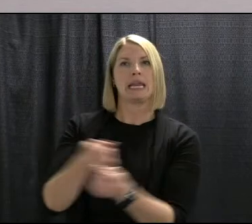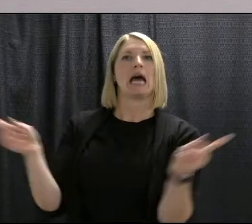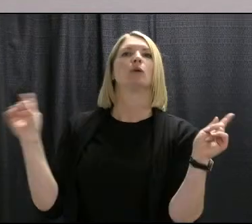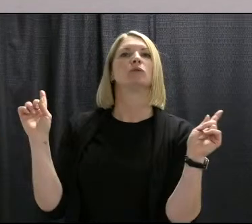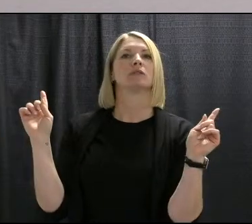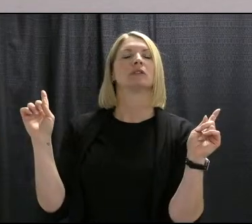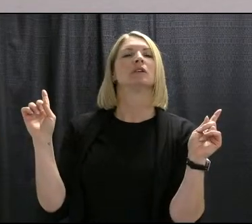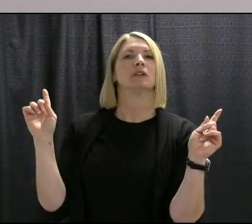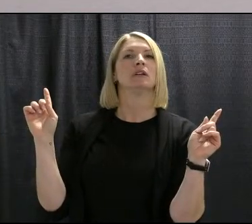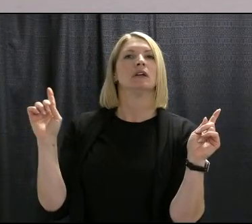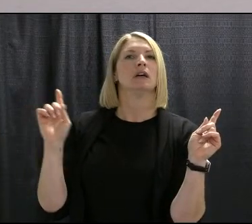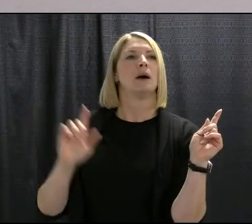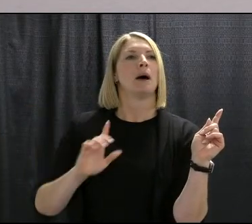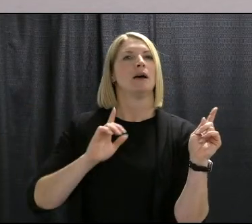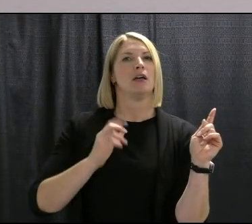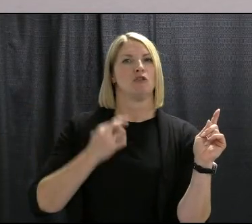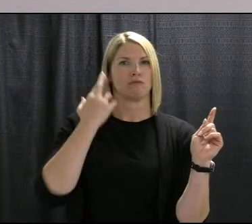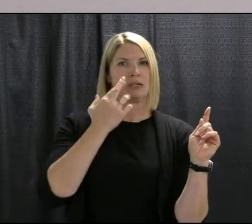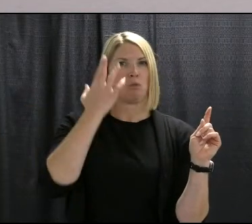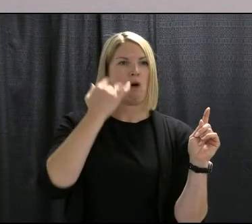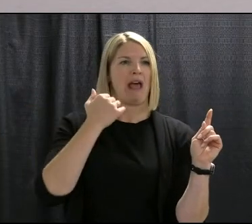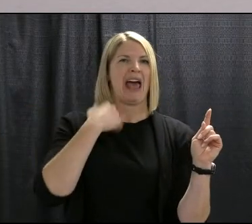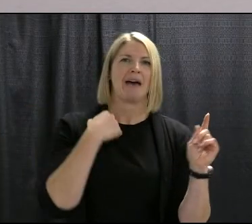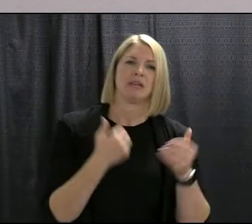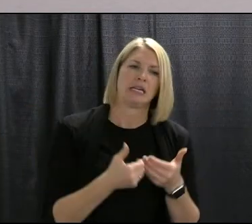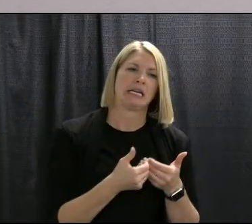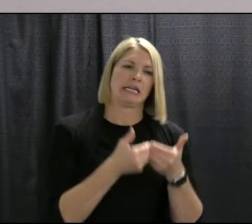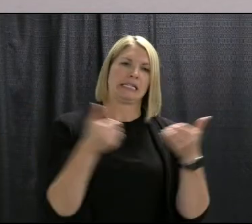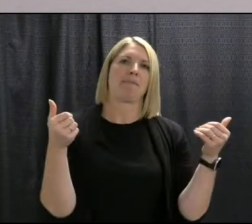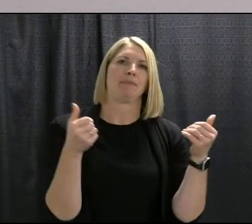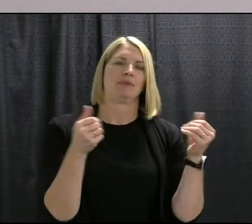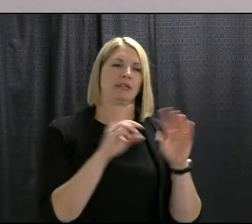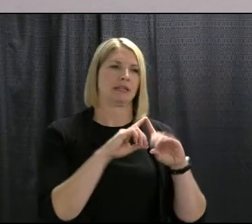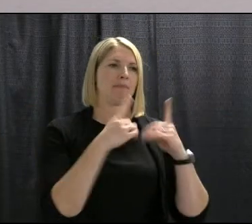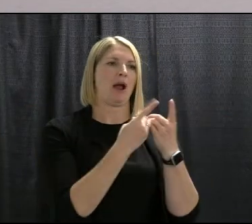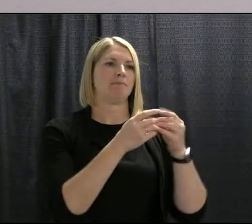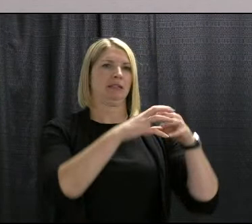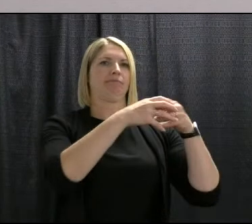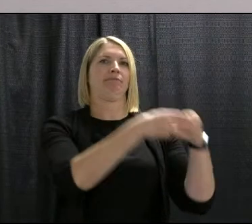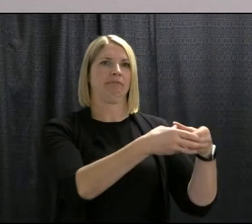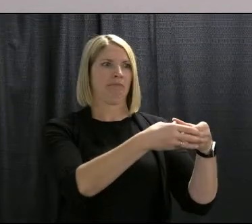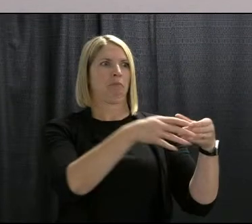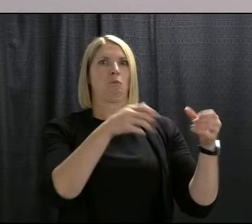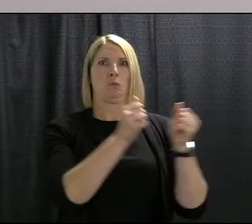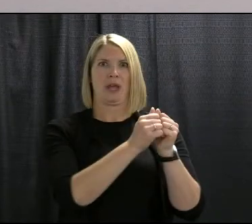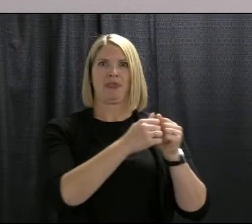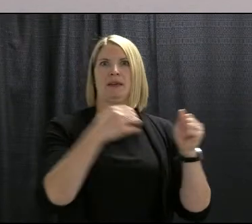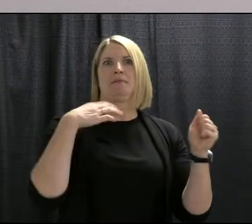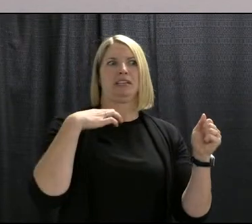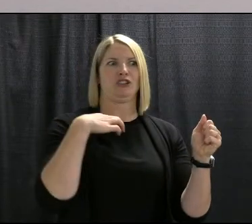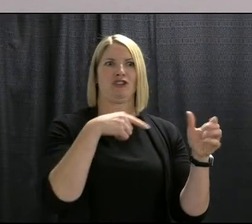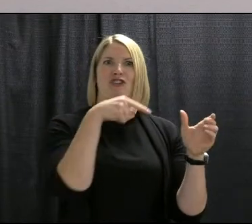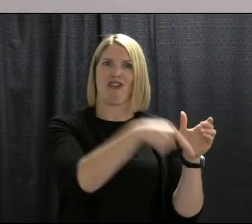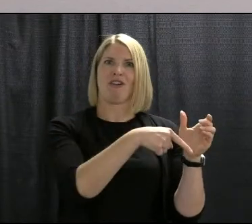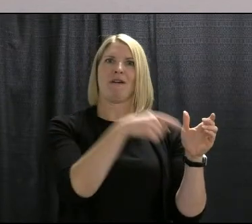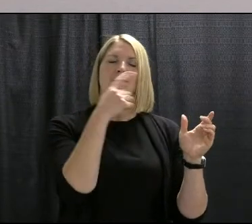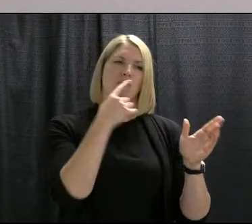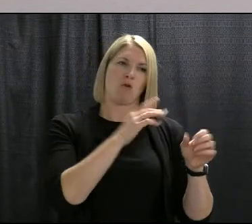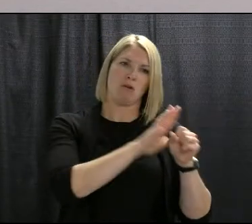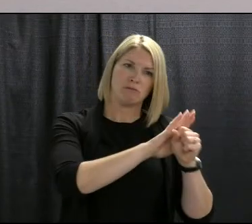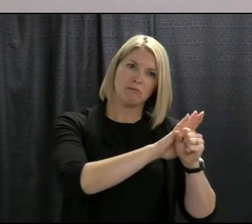a standalone department with its own minister to advance this very important requirement of